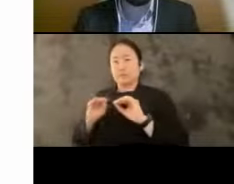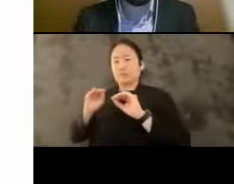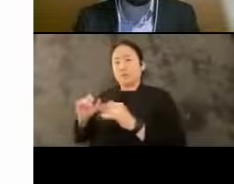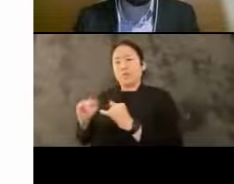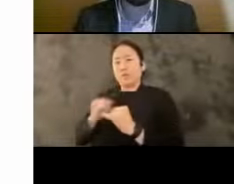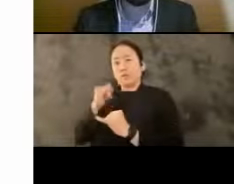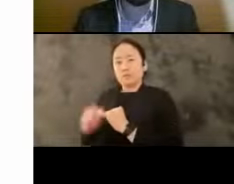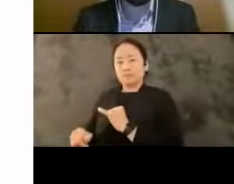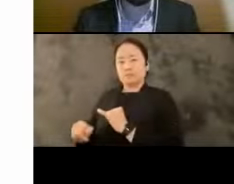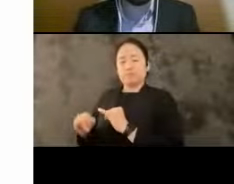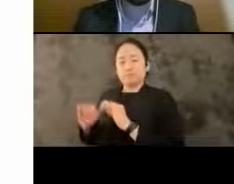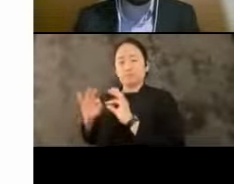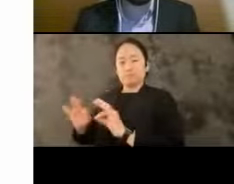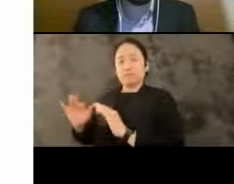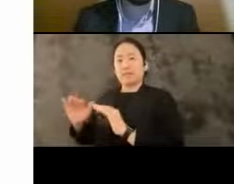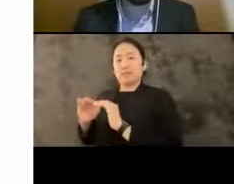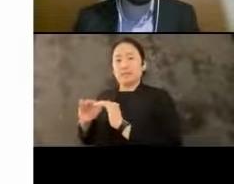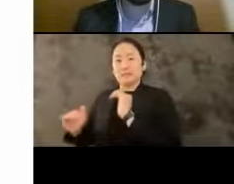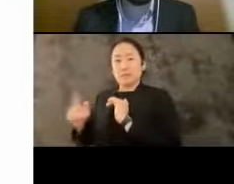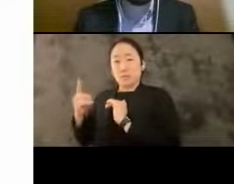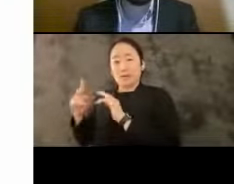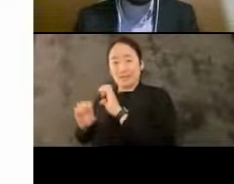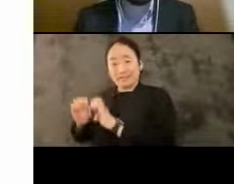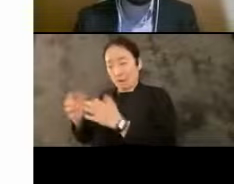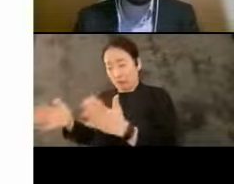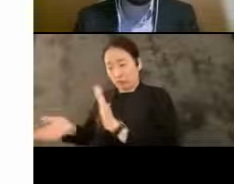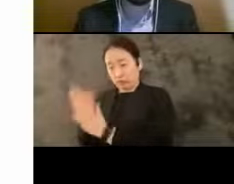and continue on with our tier 2 analysis.